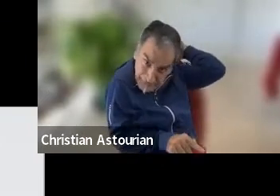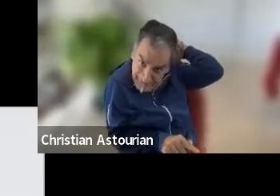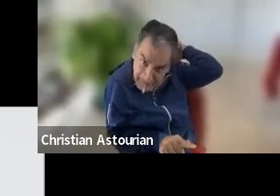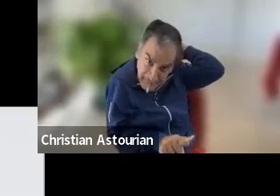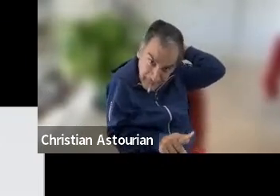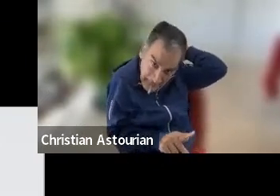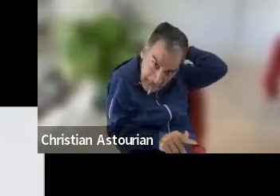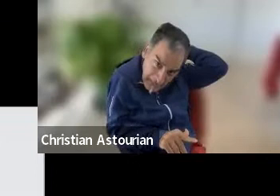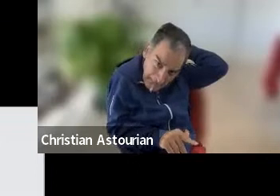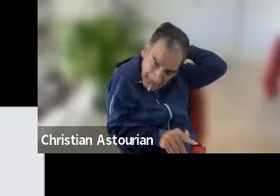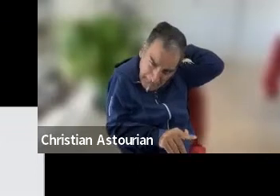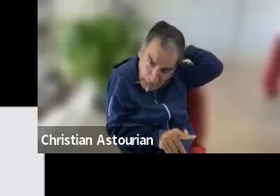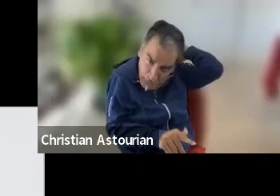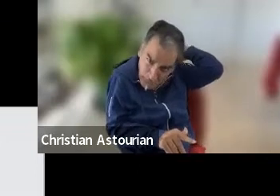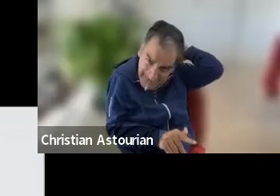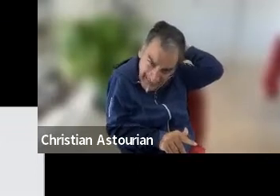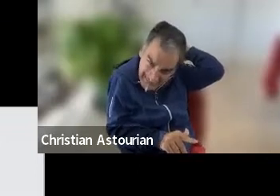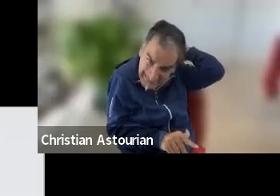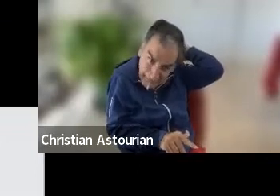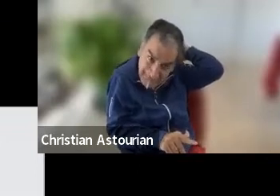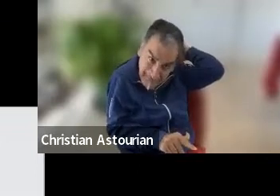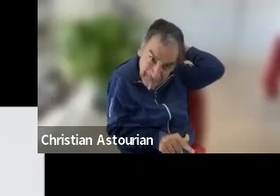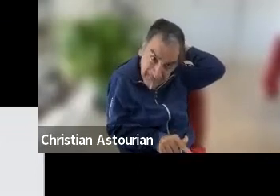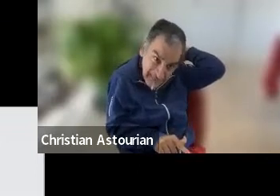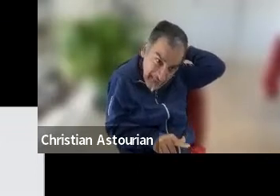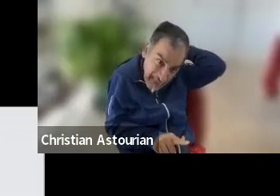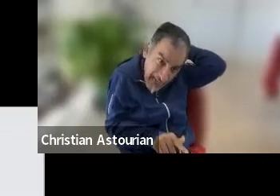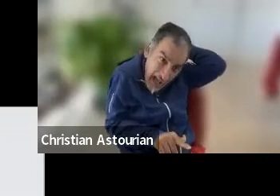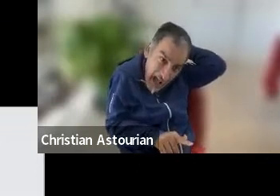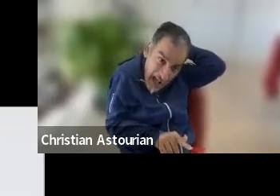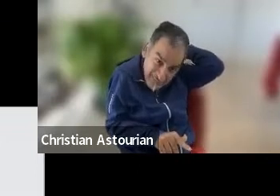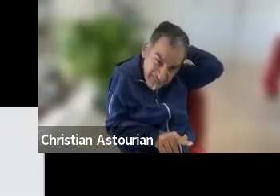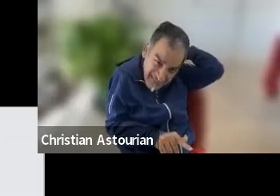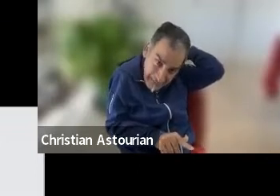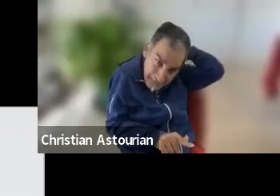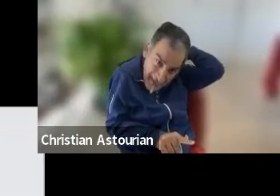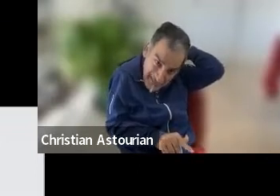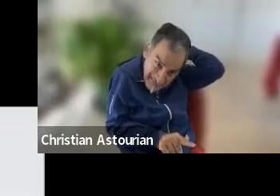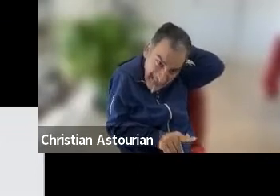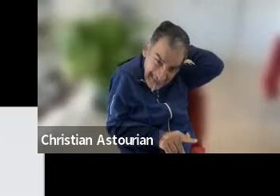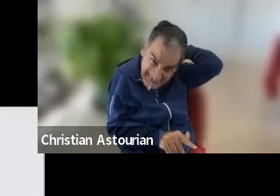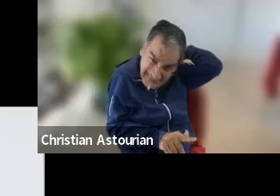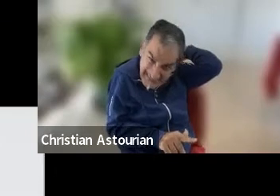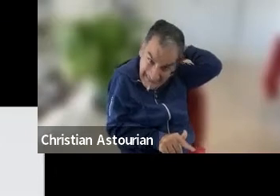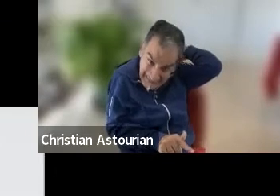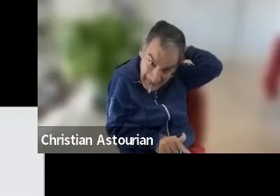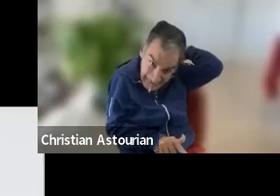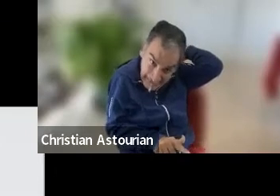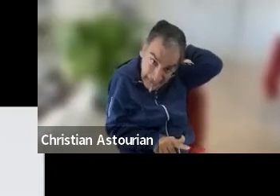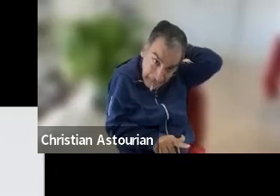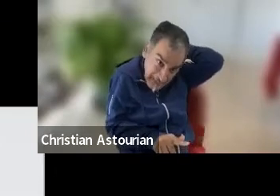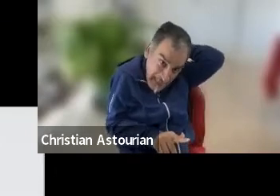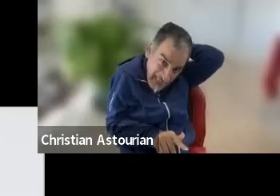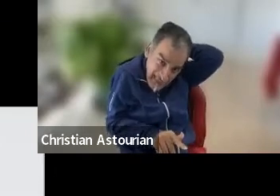generally speaking, people with a disability are very much